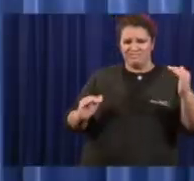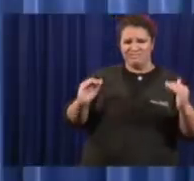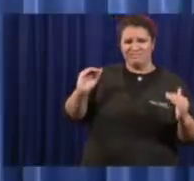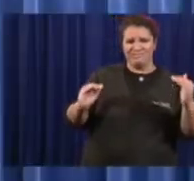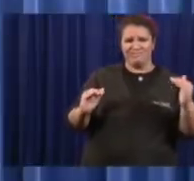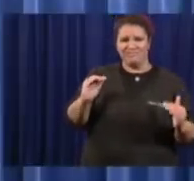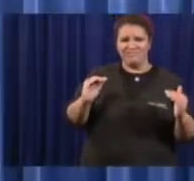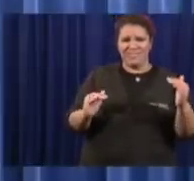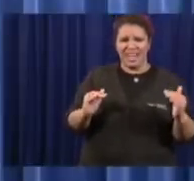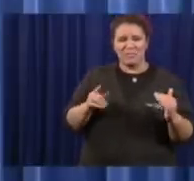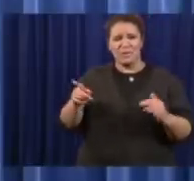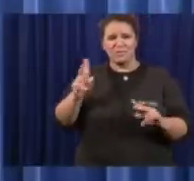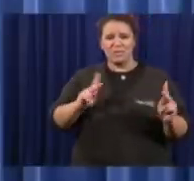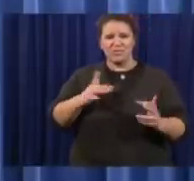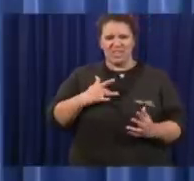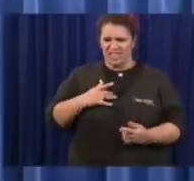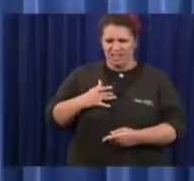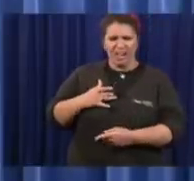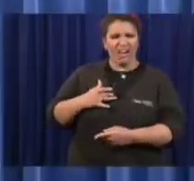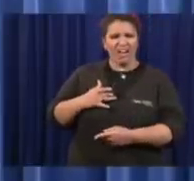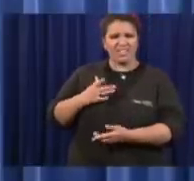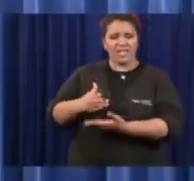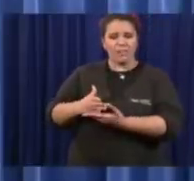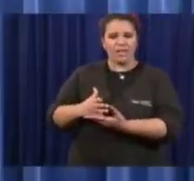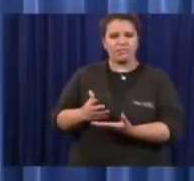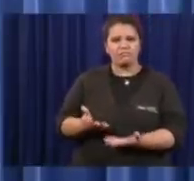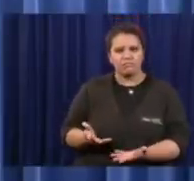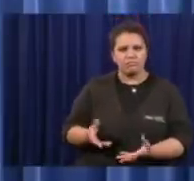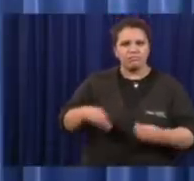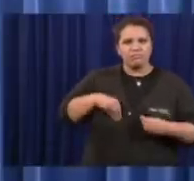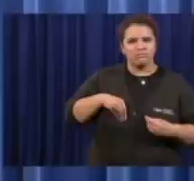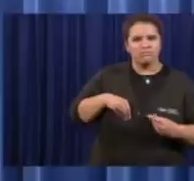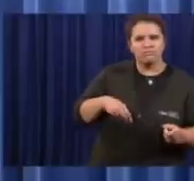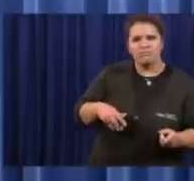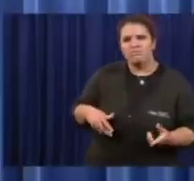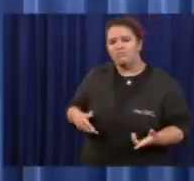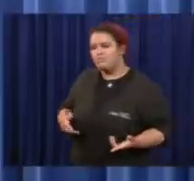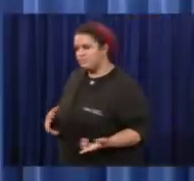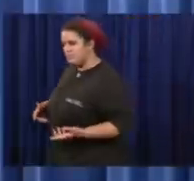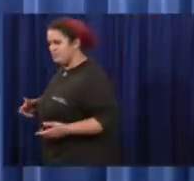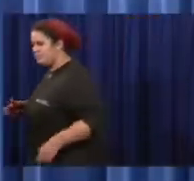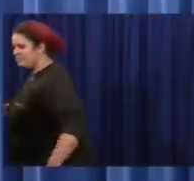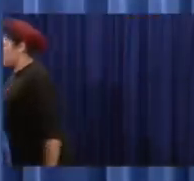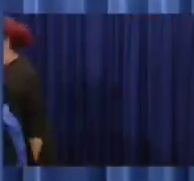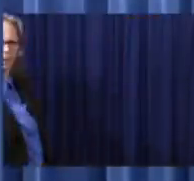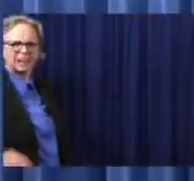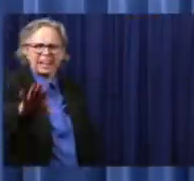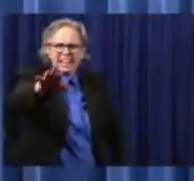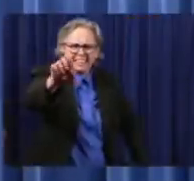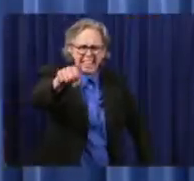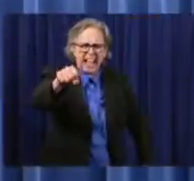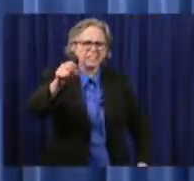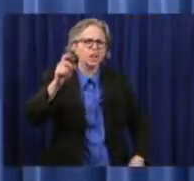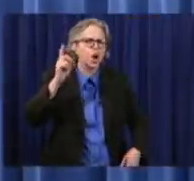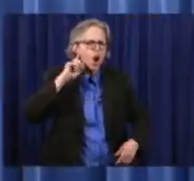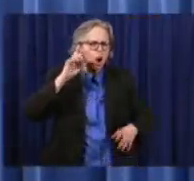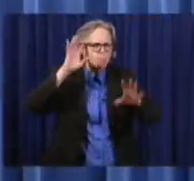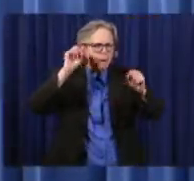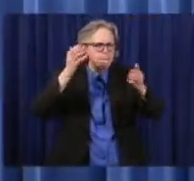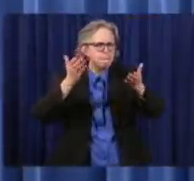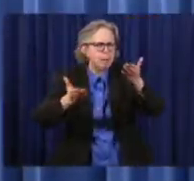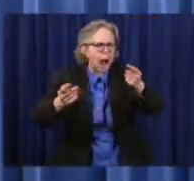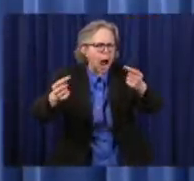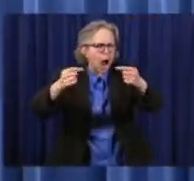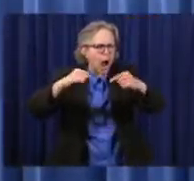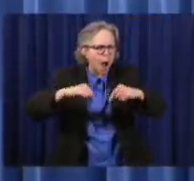some conversations with the White House about potential visit sites, but I can't talk any